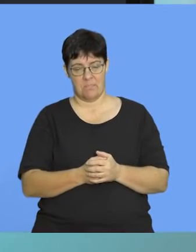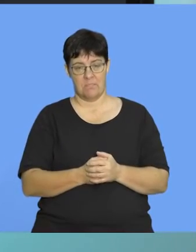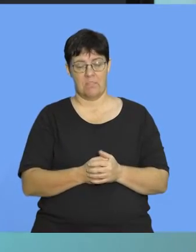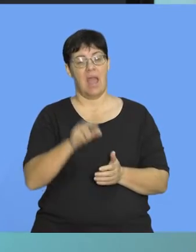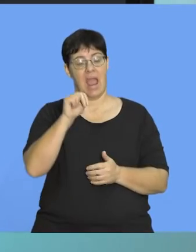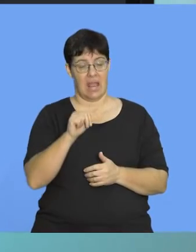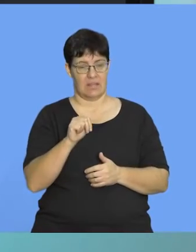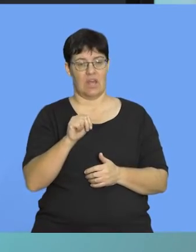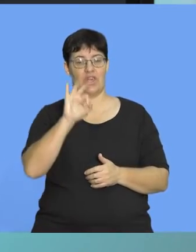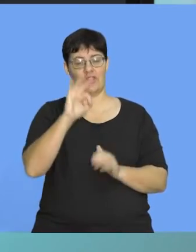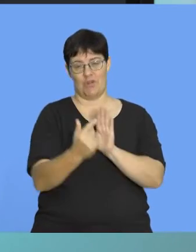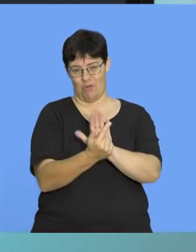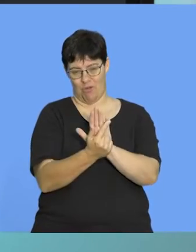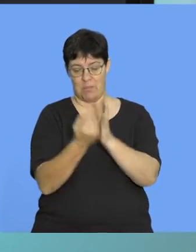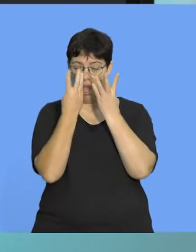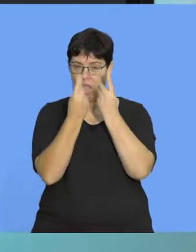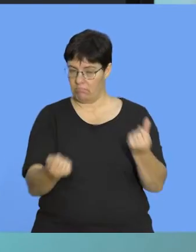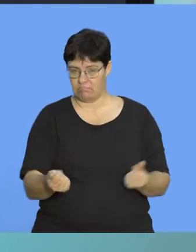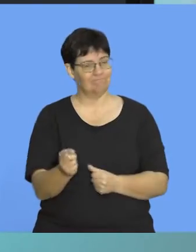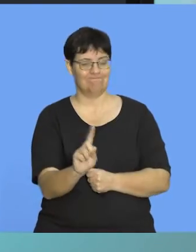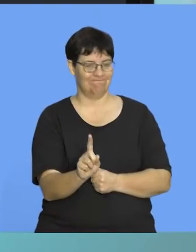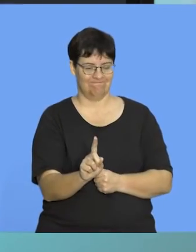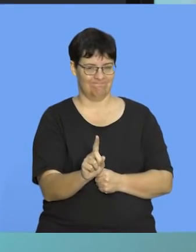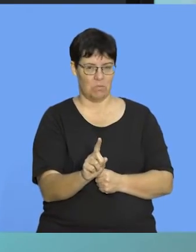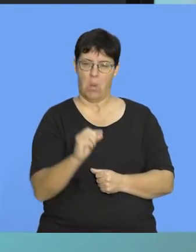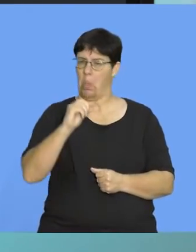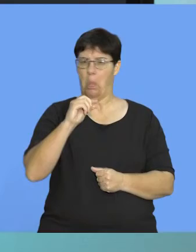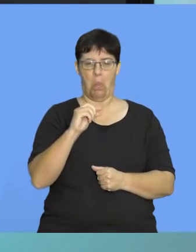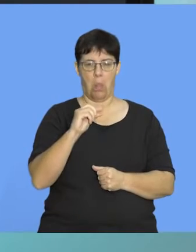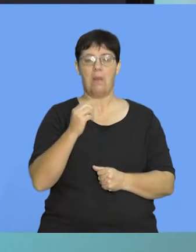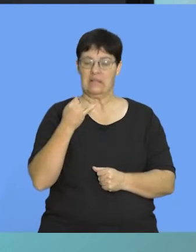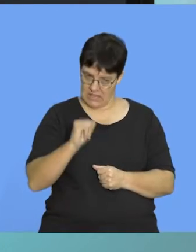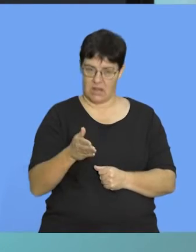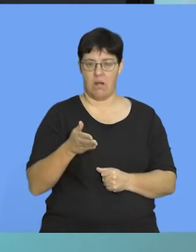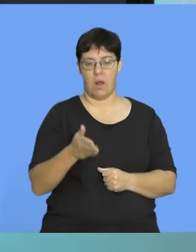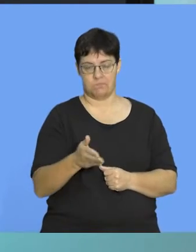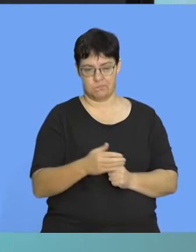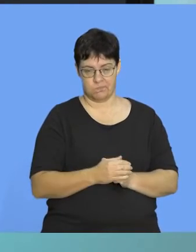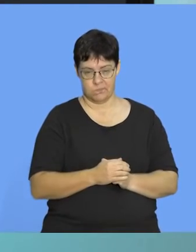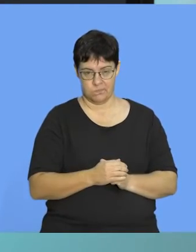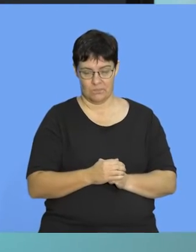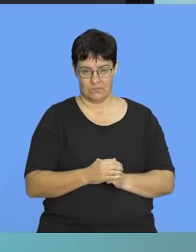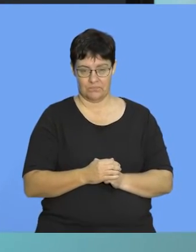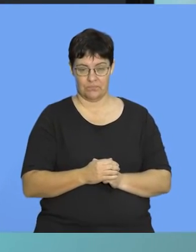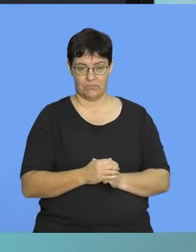Newton's third law. It doesn't disappear because now it's two small little objects. This